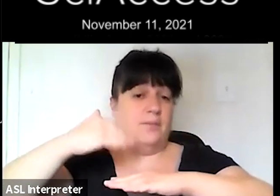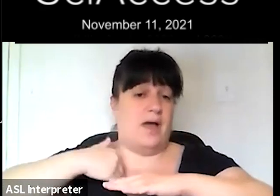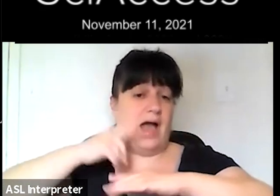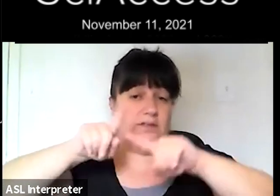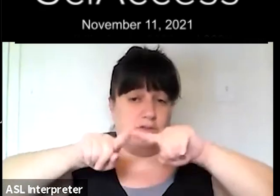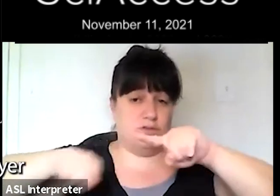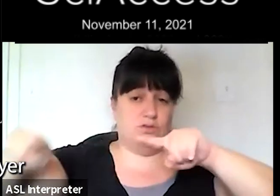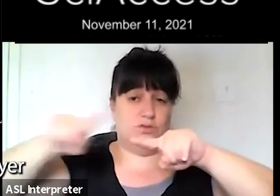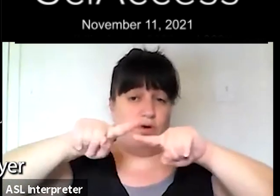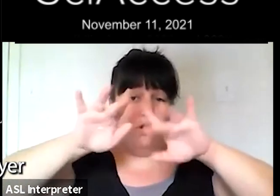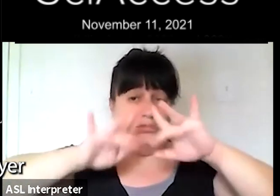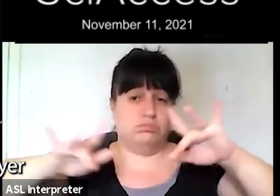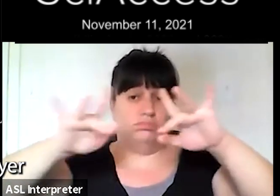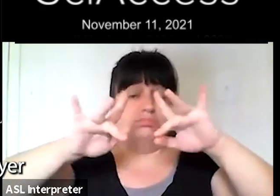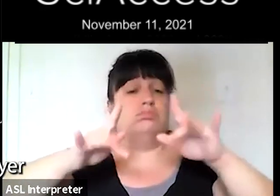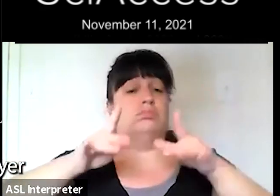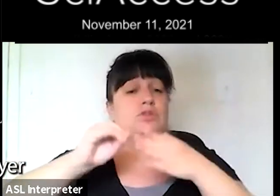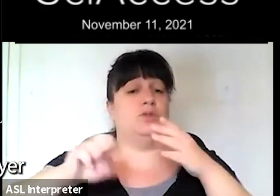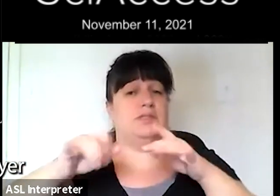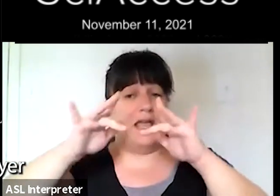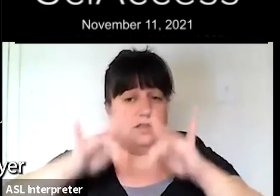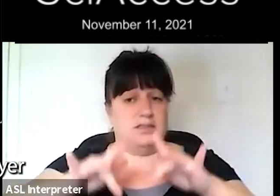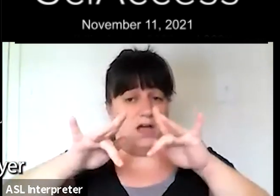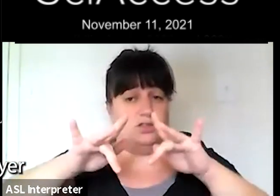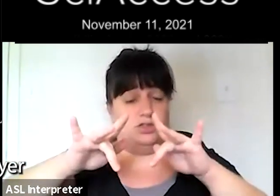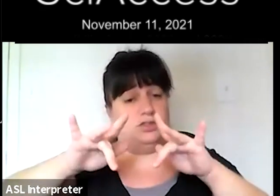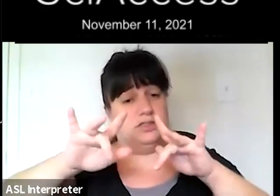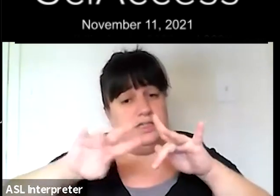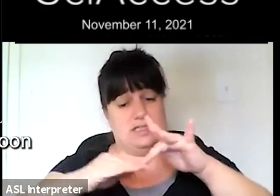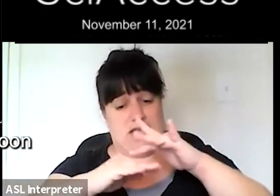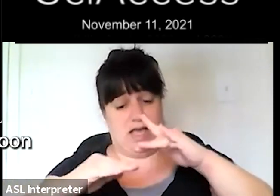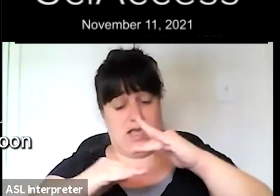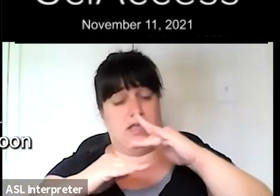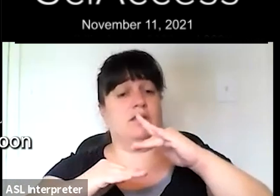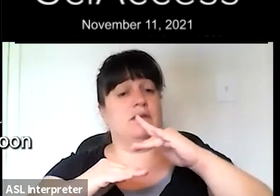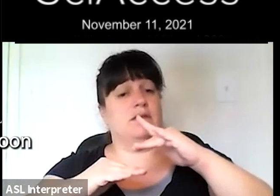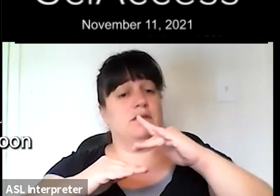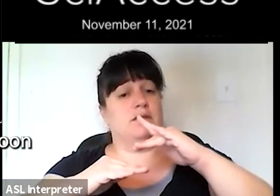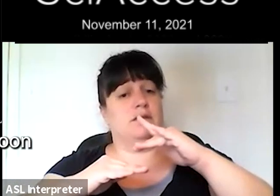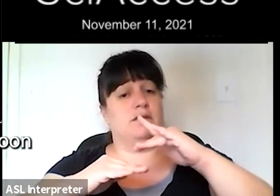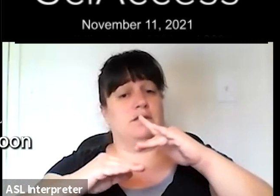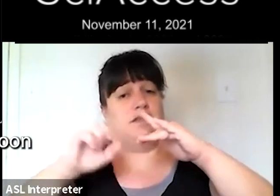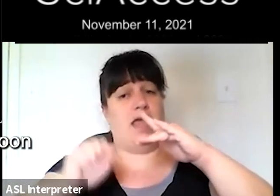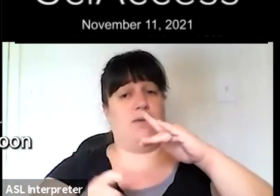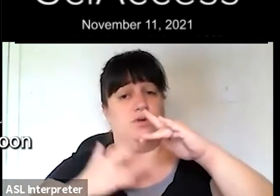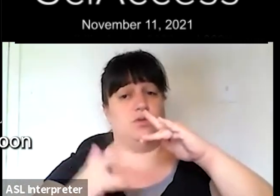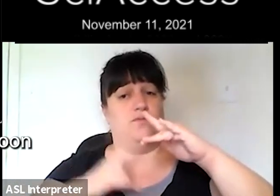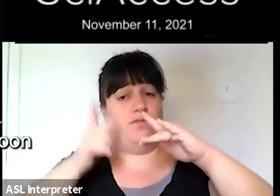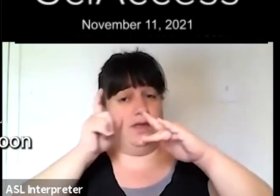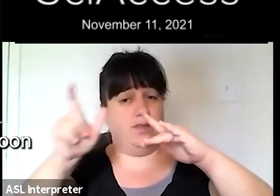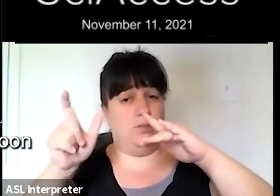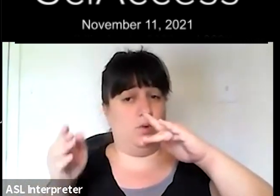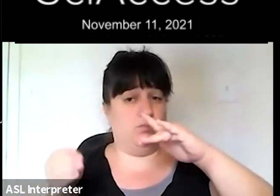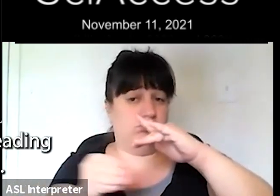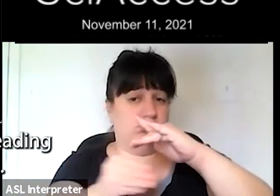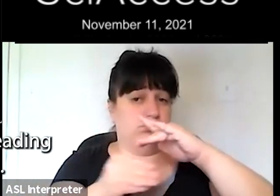circle cut out of it, and that allows students to touch down into the second layer, and then they're able to feel the moon eclipsing